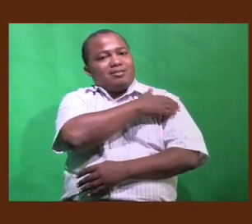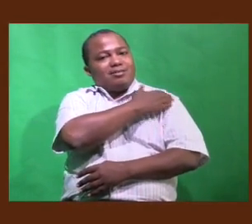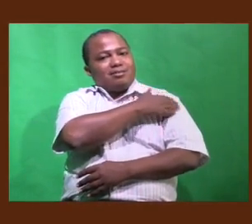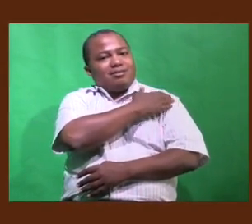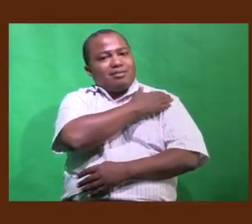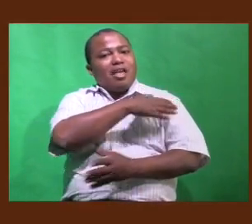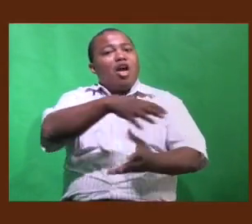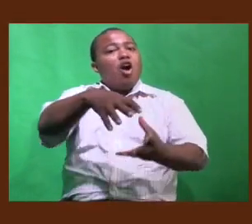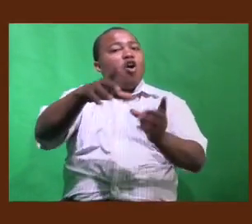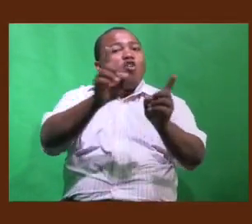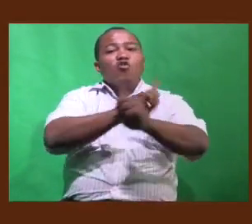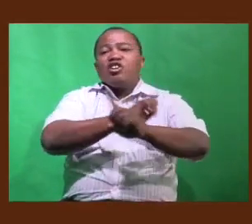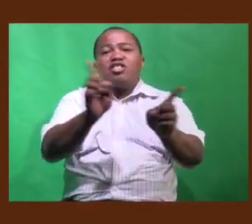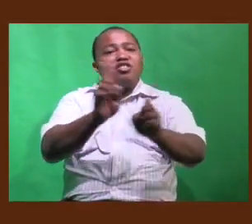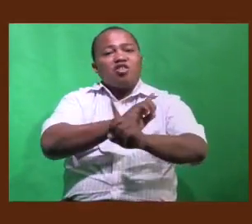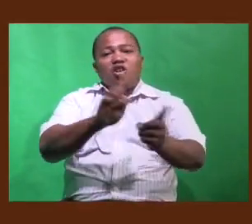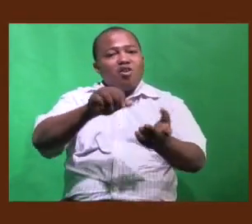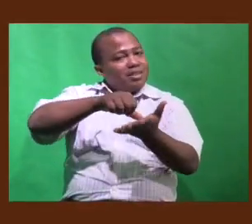without paying.